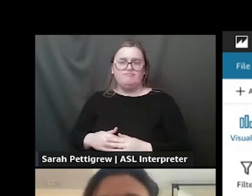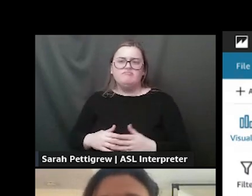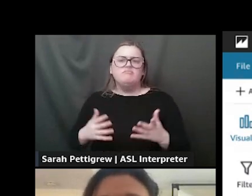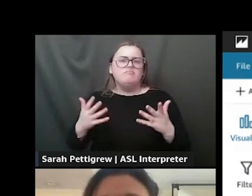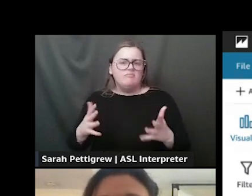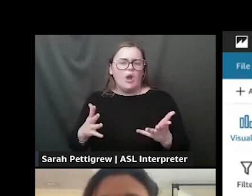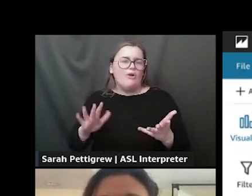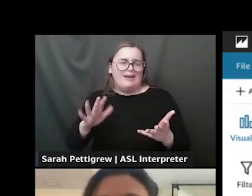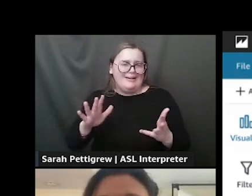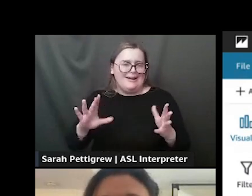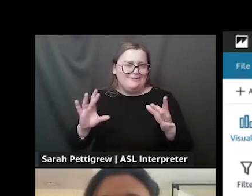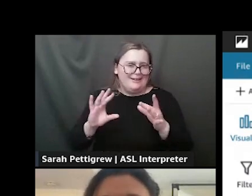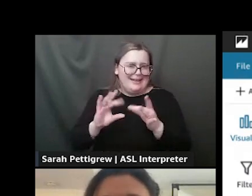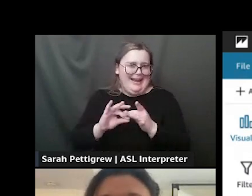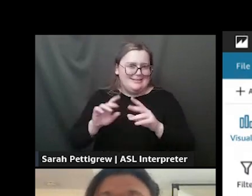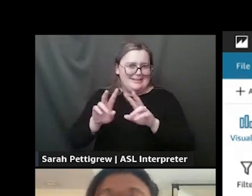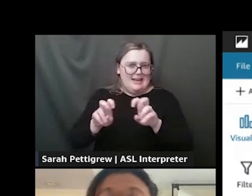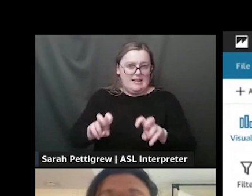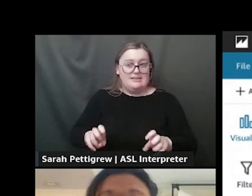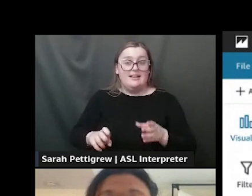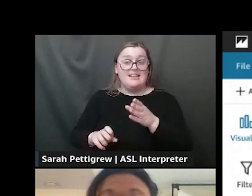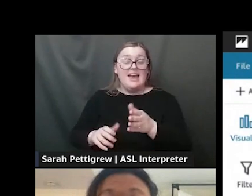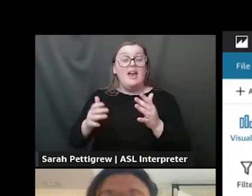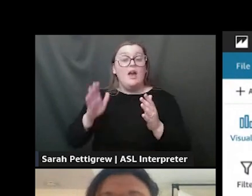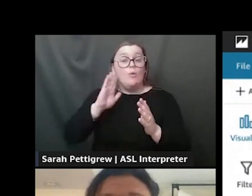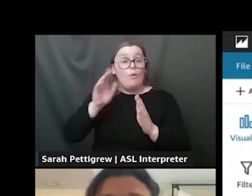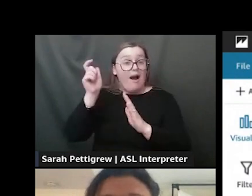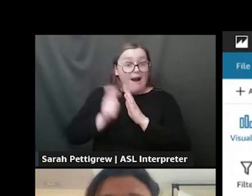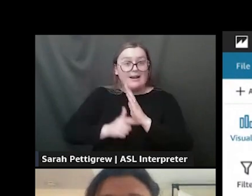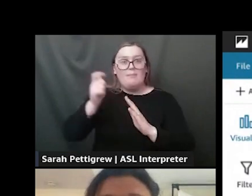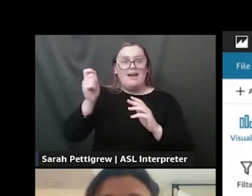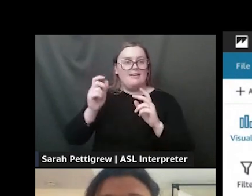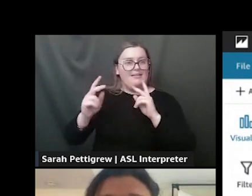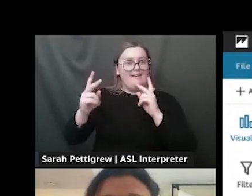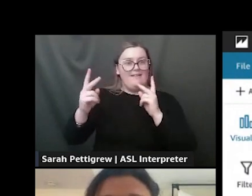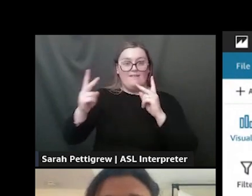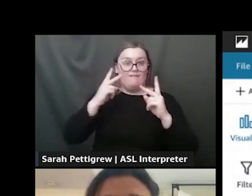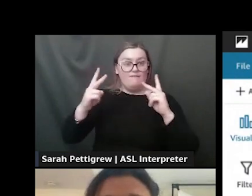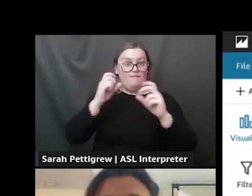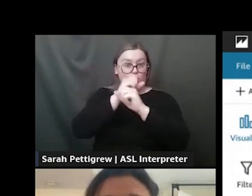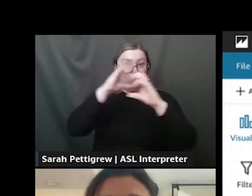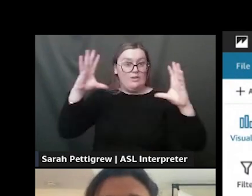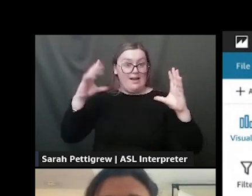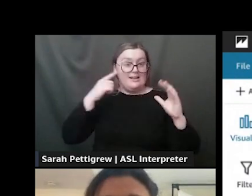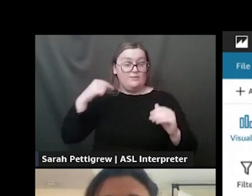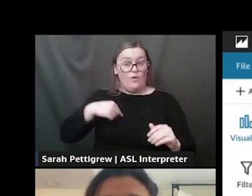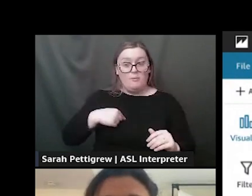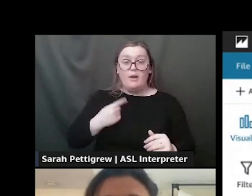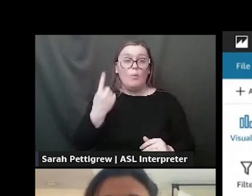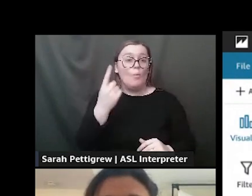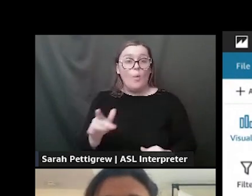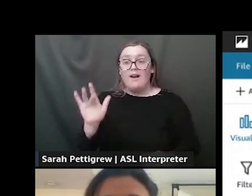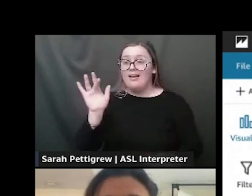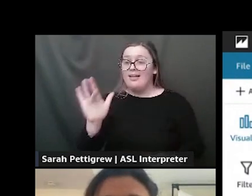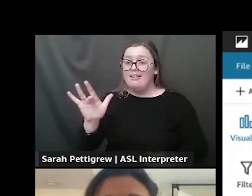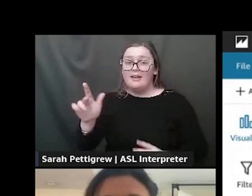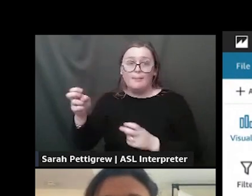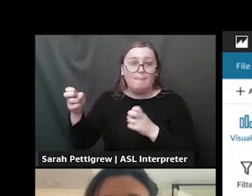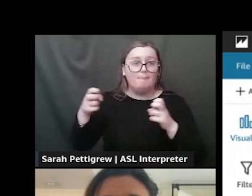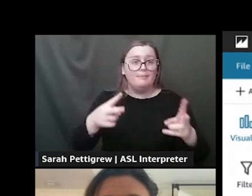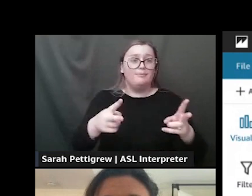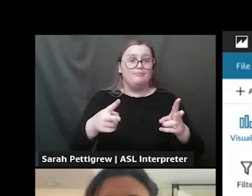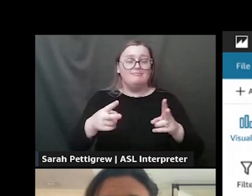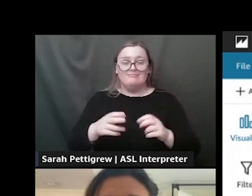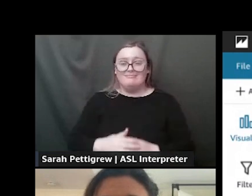connected this analysis to, and automatically visualize it for me. And then I can just kind of one click, just add it to the analysis.